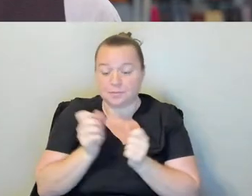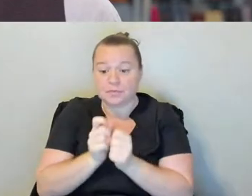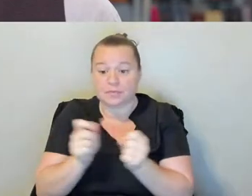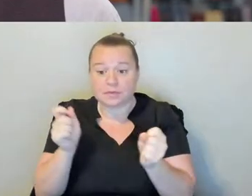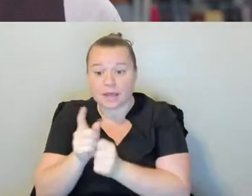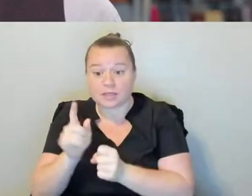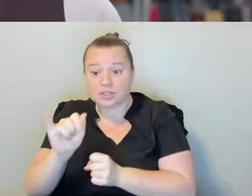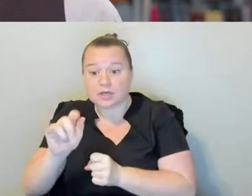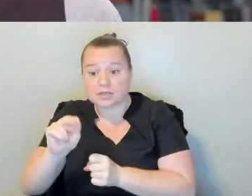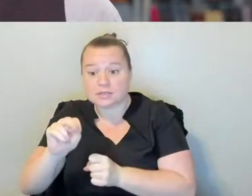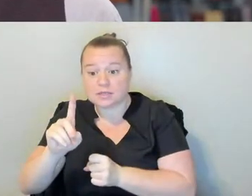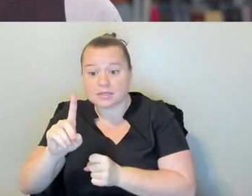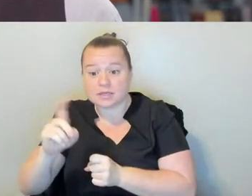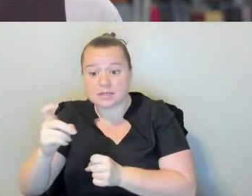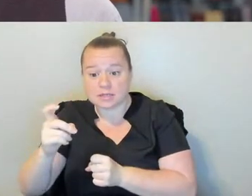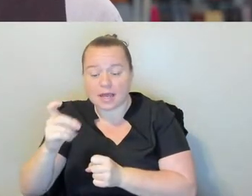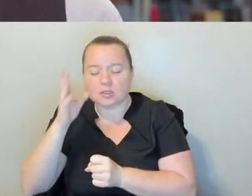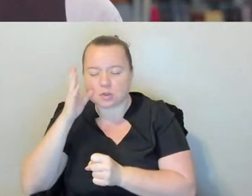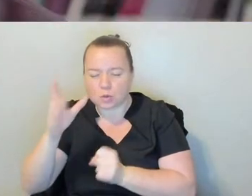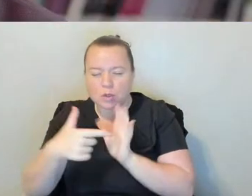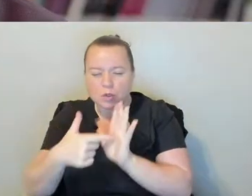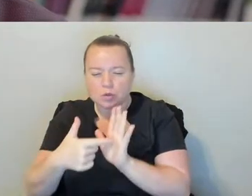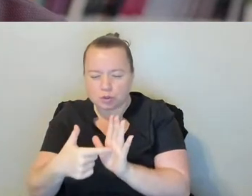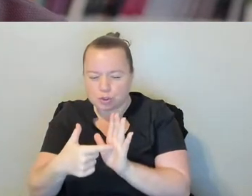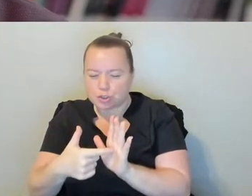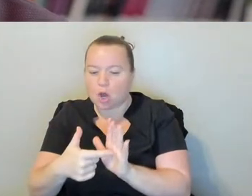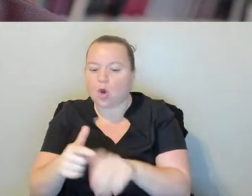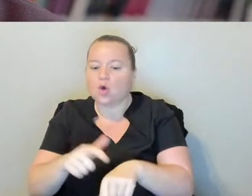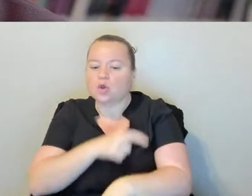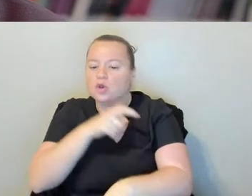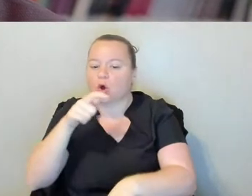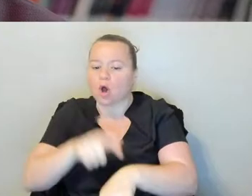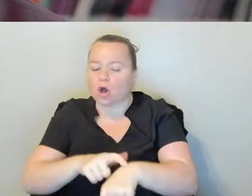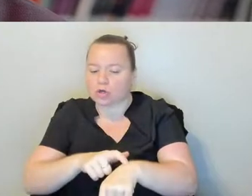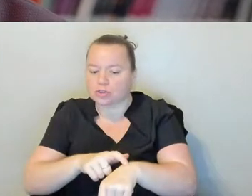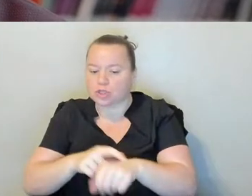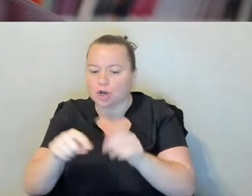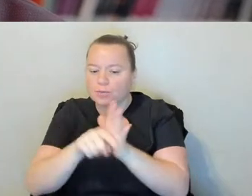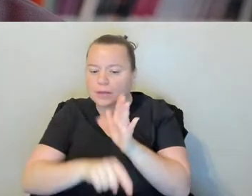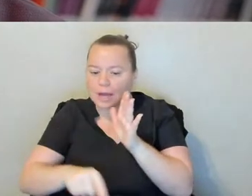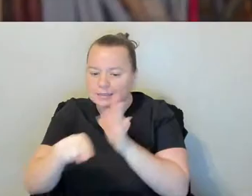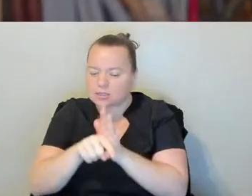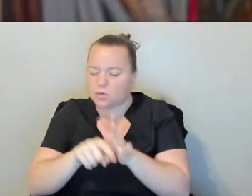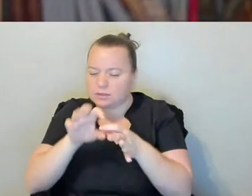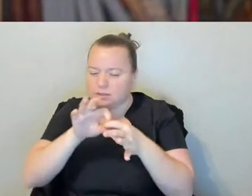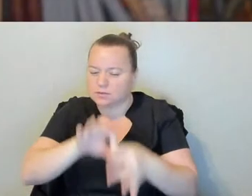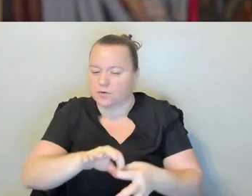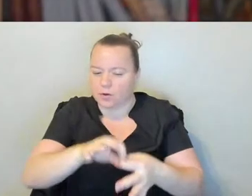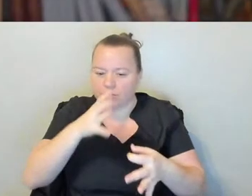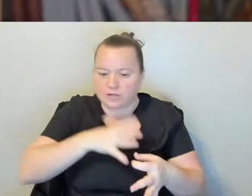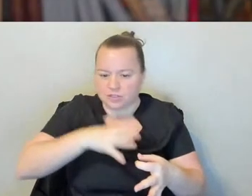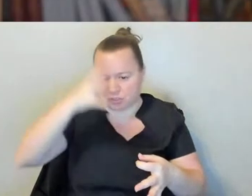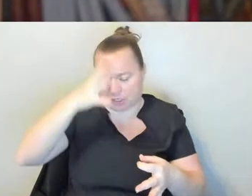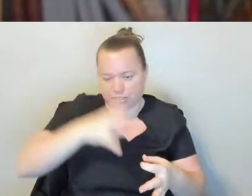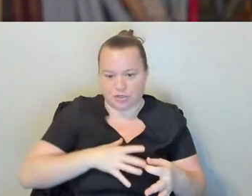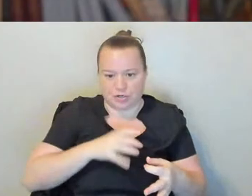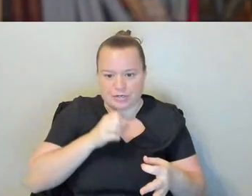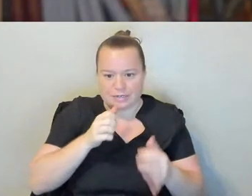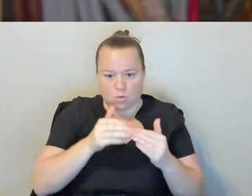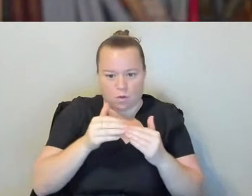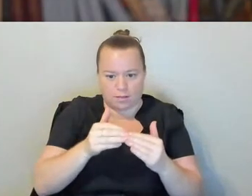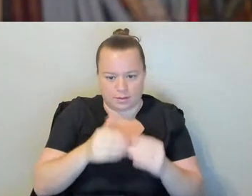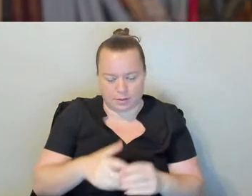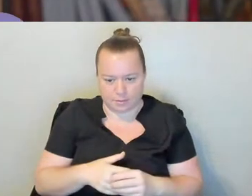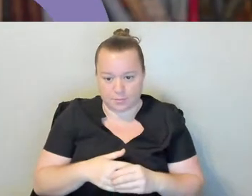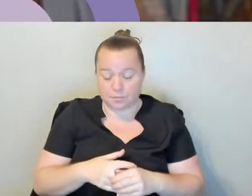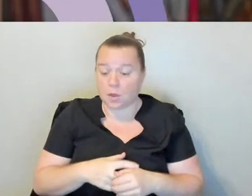the longer socio-economic consequences of the pandemic on gender equality. You can find all our